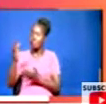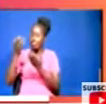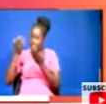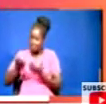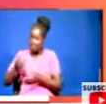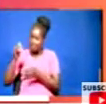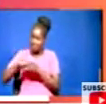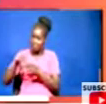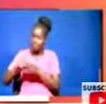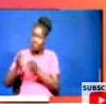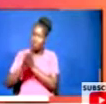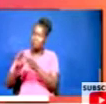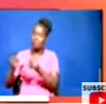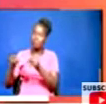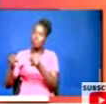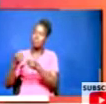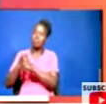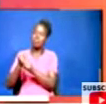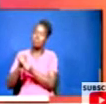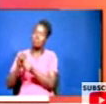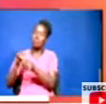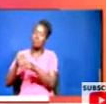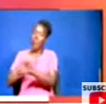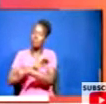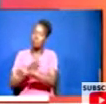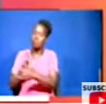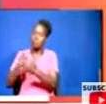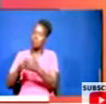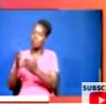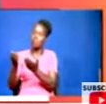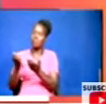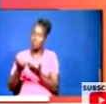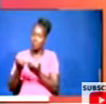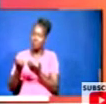mm-hmm. in fertilizer production in Nigeria. What we need is actually